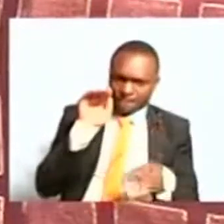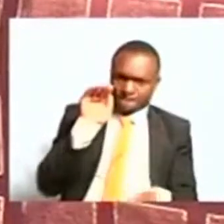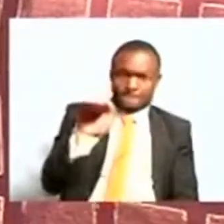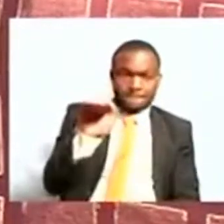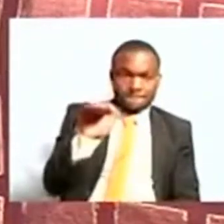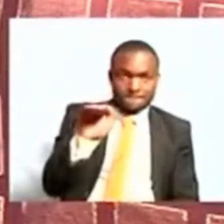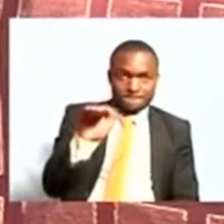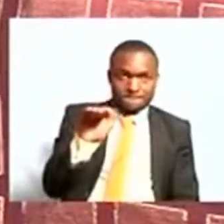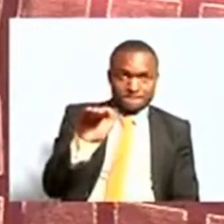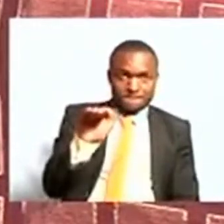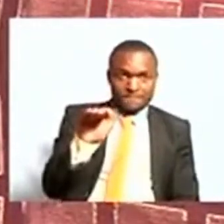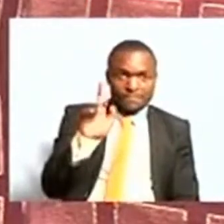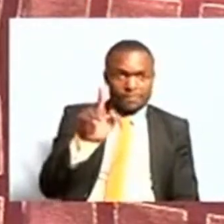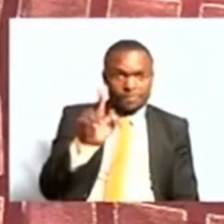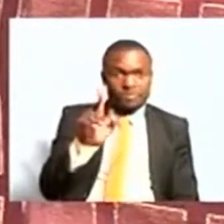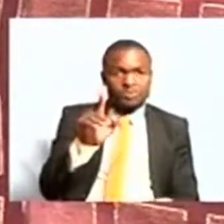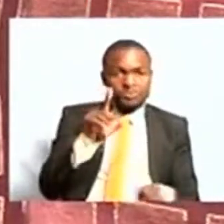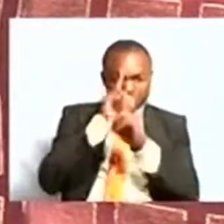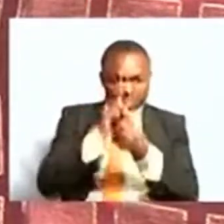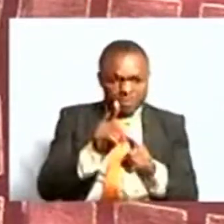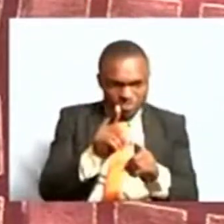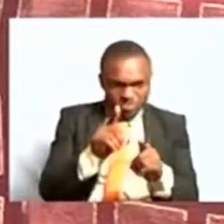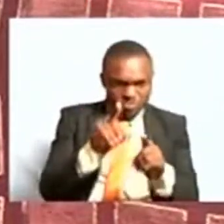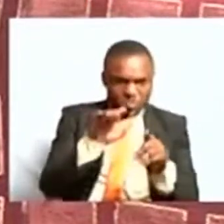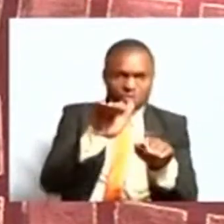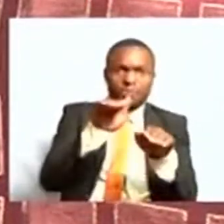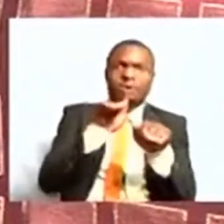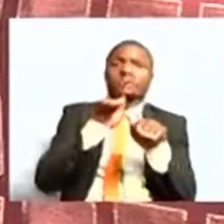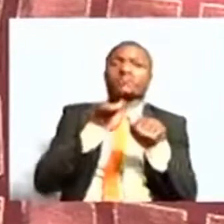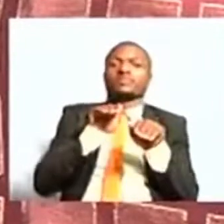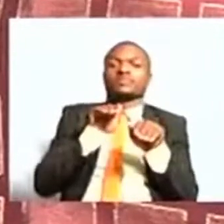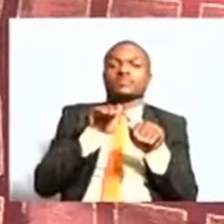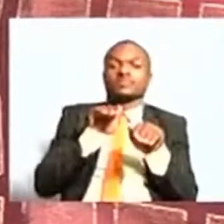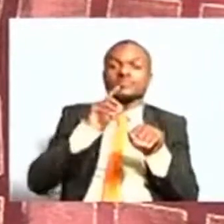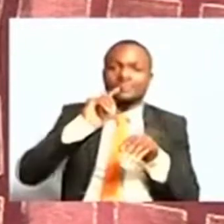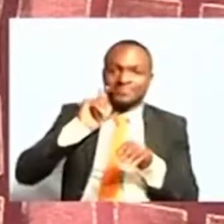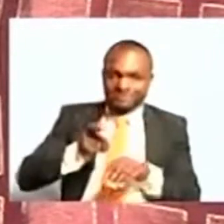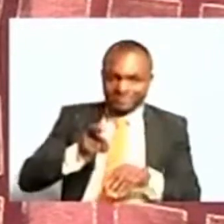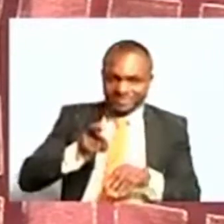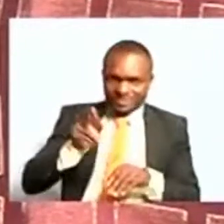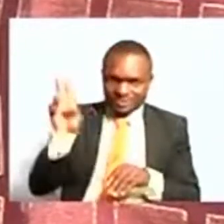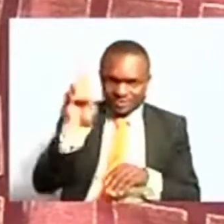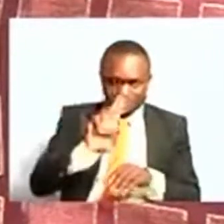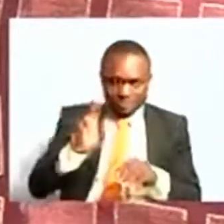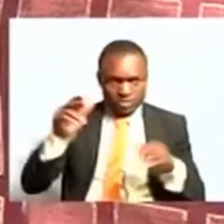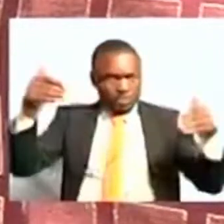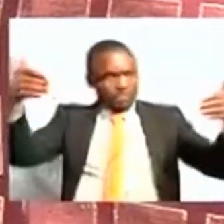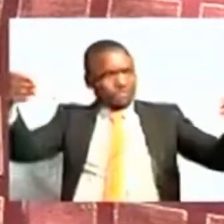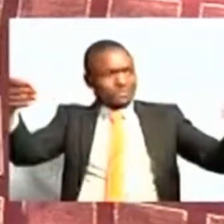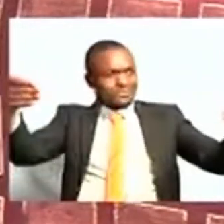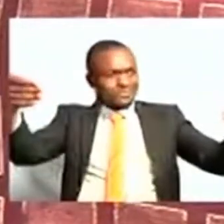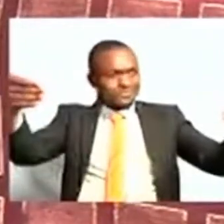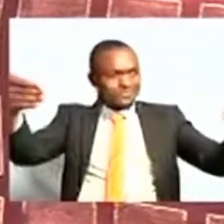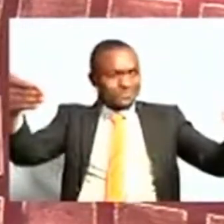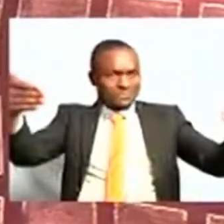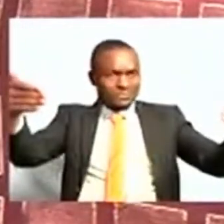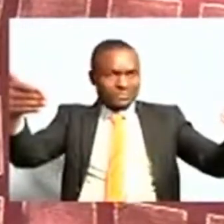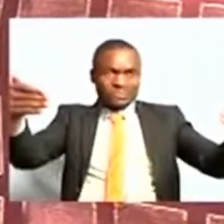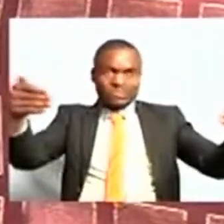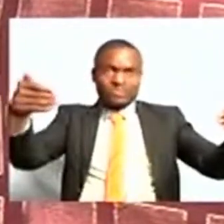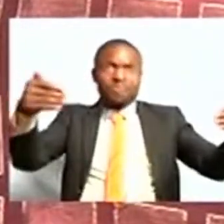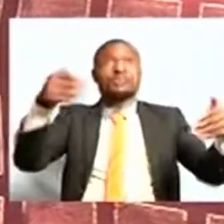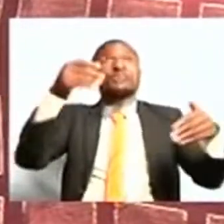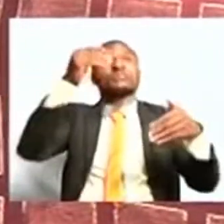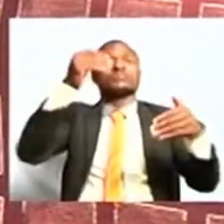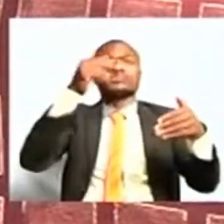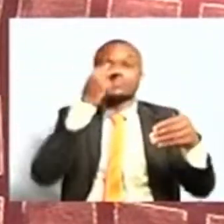you just decide to just reverse. You have to ensure you use your mirrors. There's your side mirrors, your top mirrors.